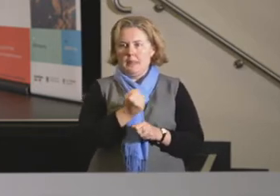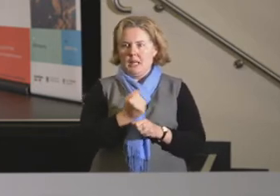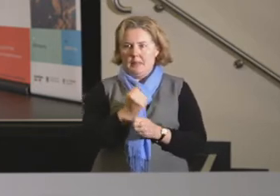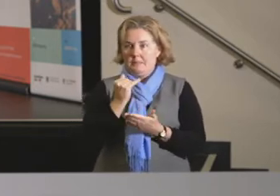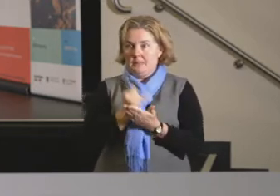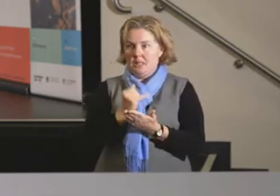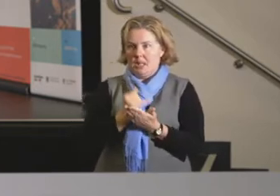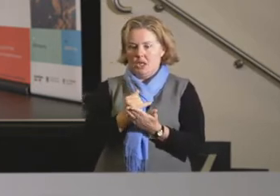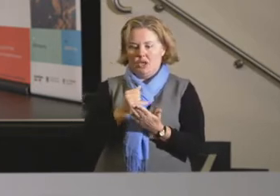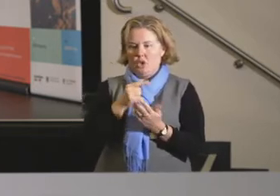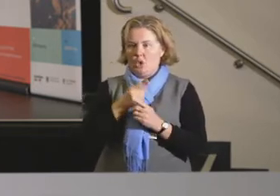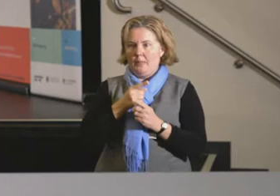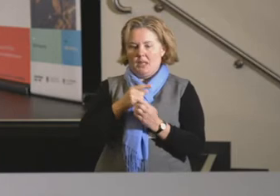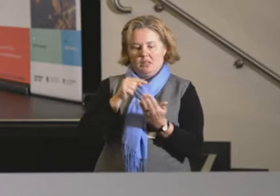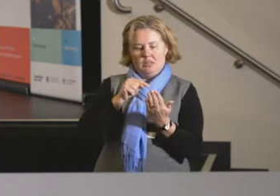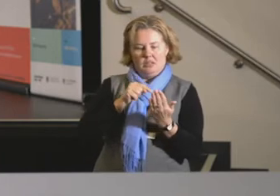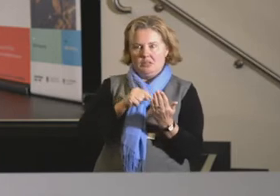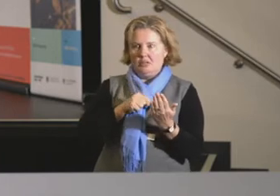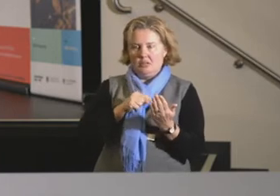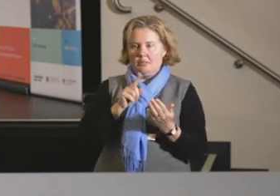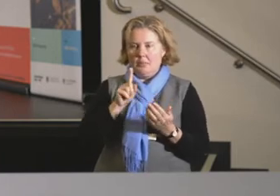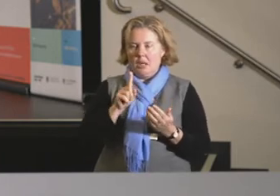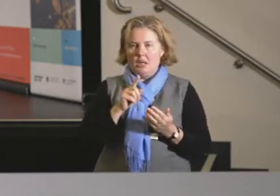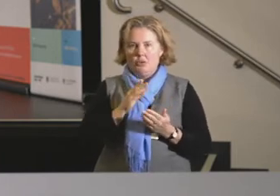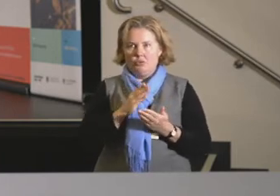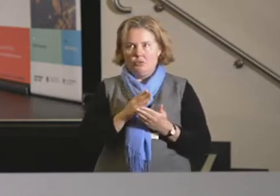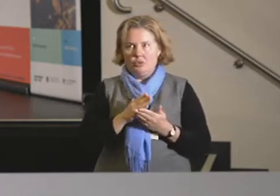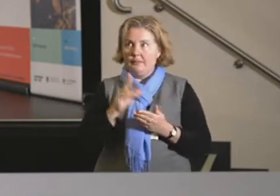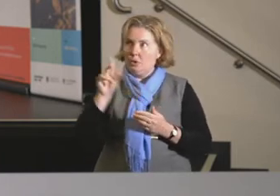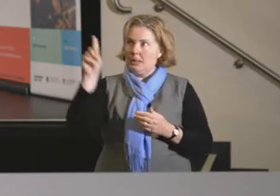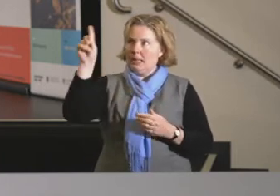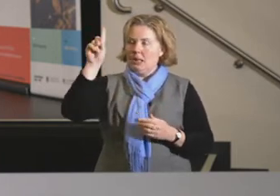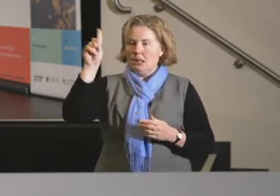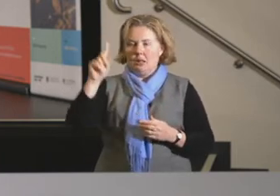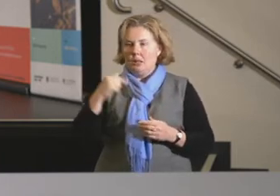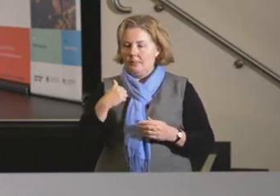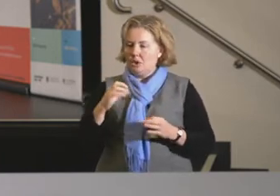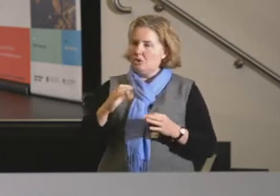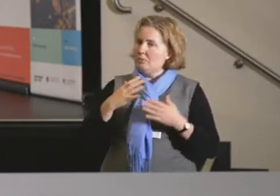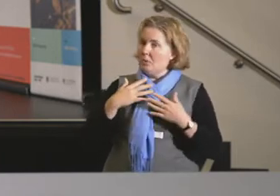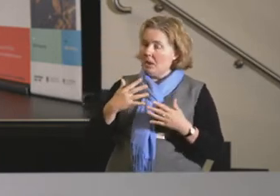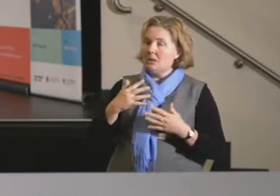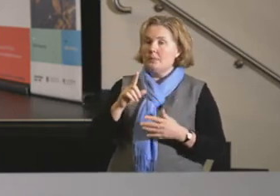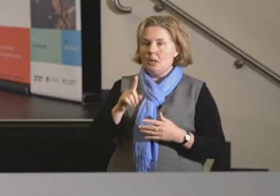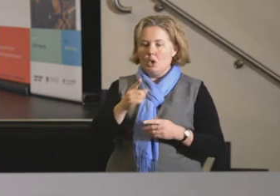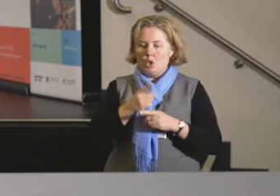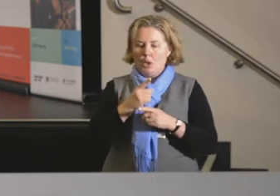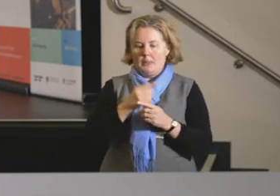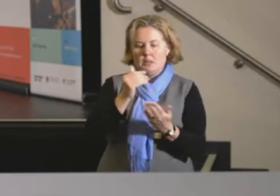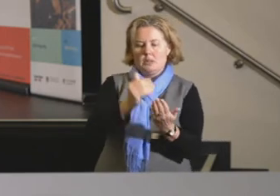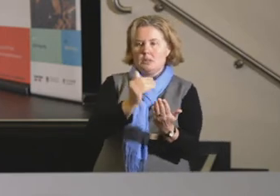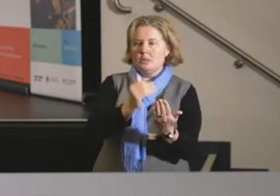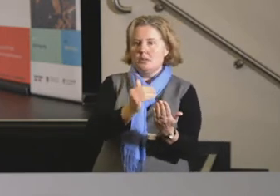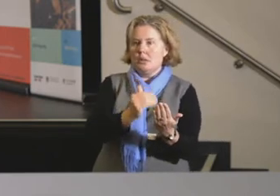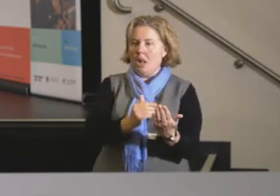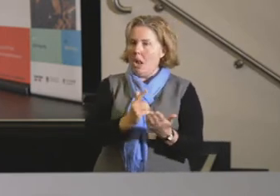threads. And it was particularly insightful for today, because unsurprisingly, perhaps, all of the comments were, well, a